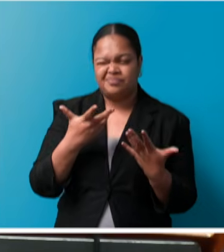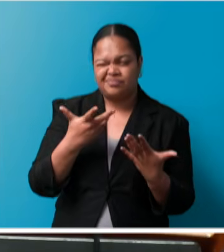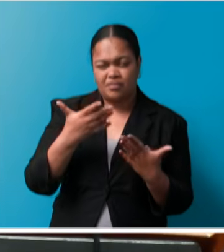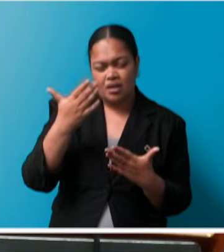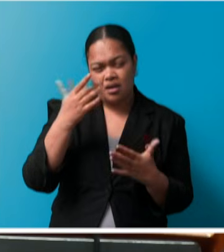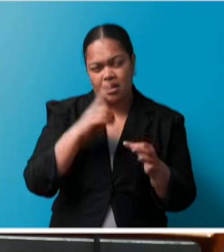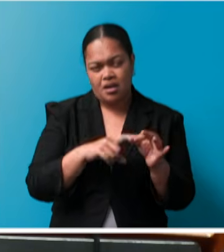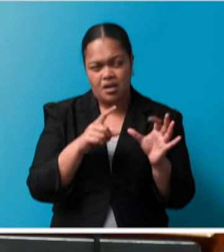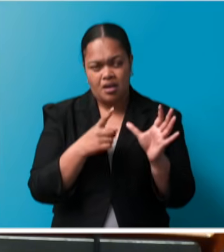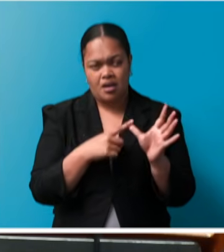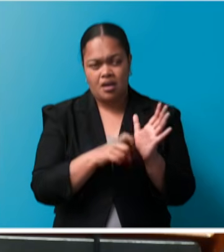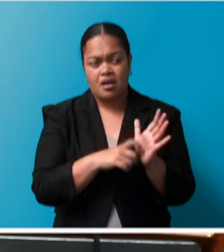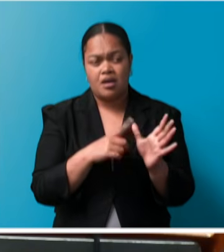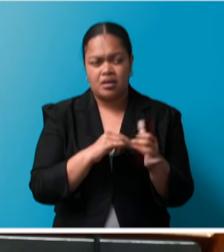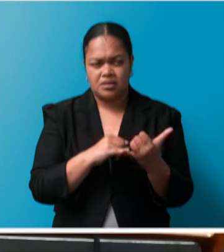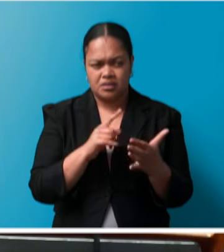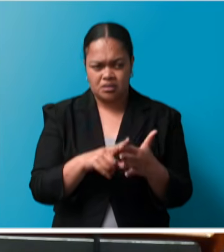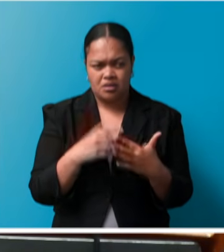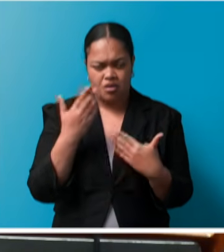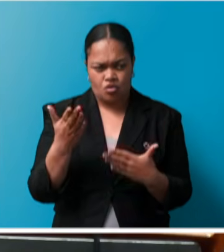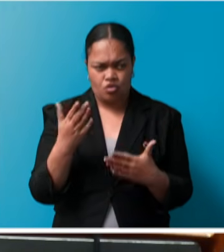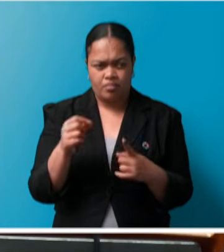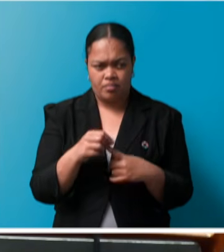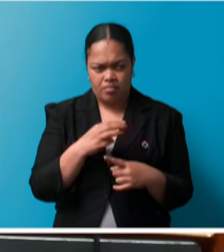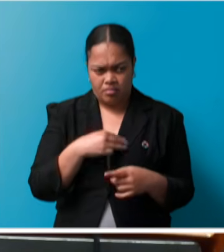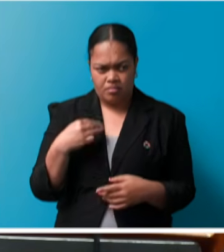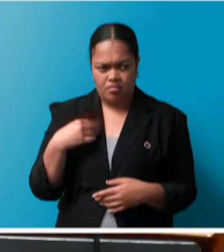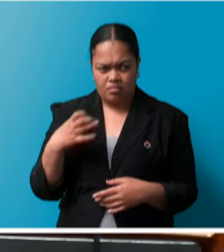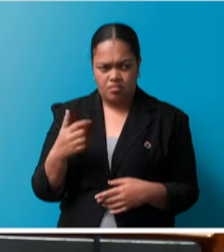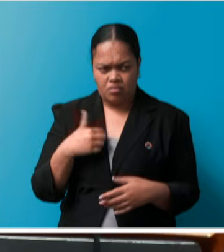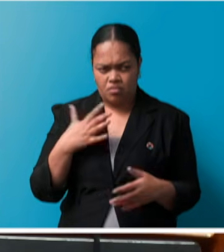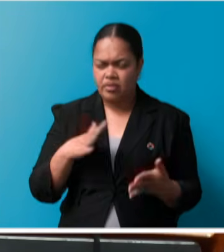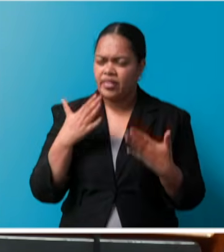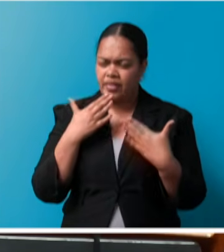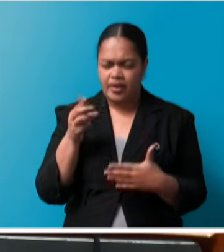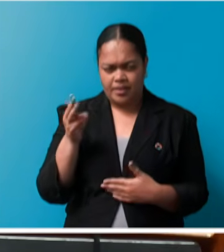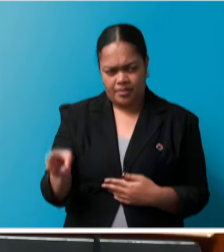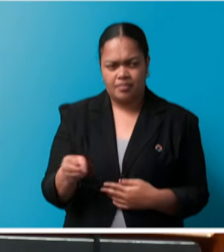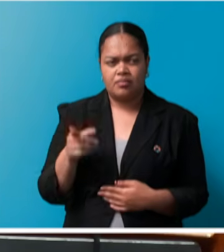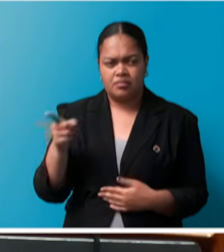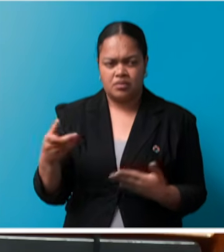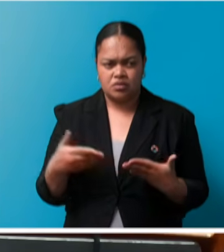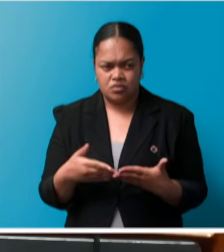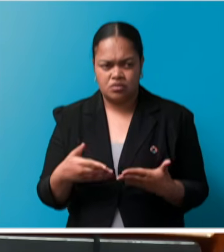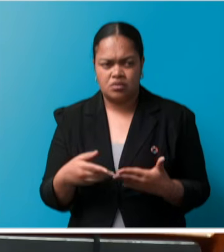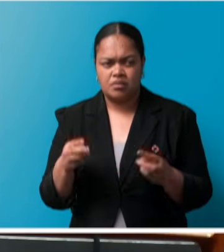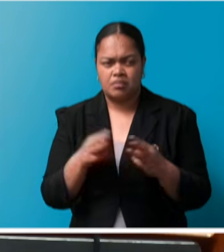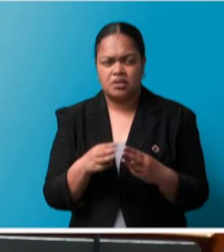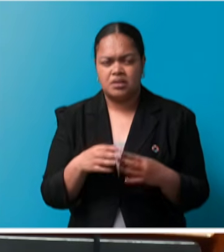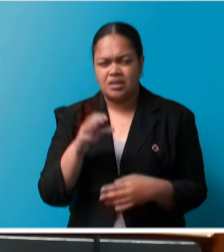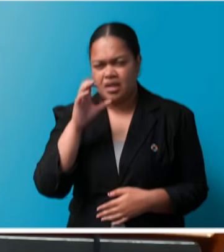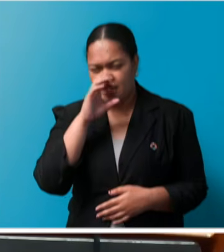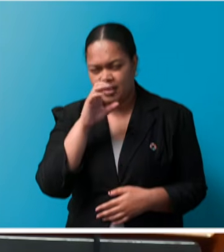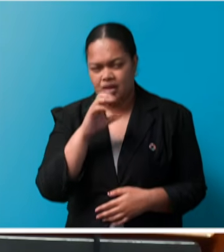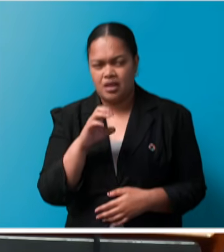that multi-ethnic affairs. Honorable Prime Minister, I must thank him that he reintroduced multi-ethnic affairs in